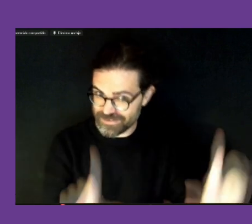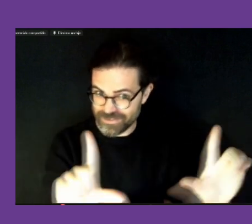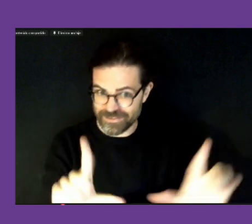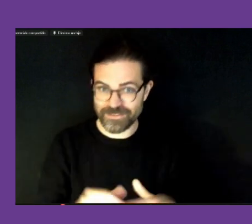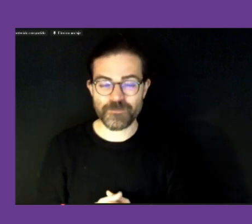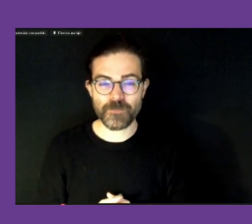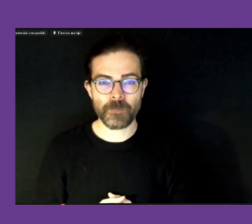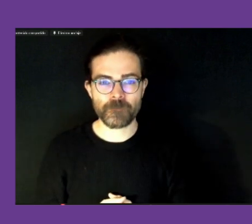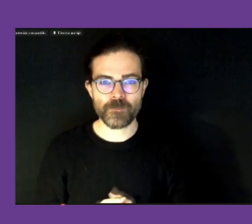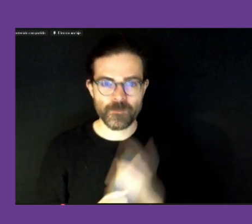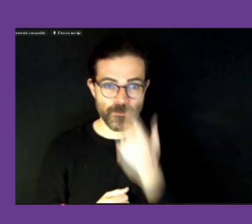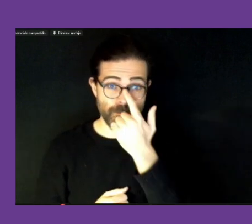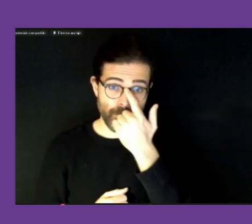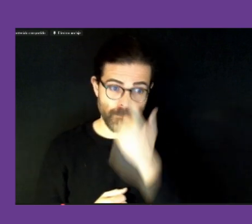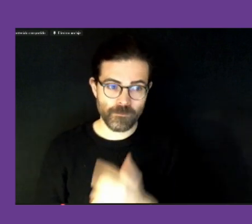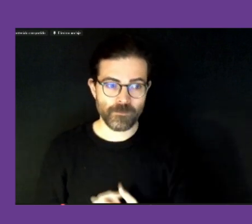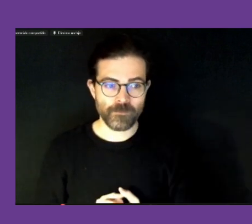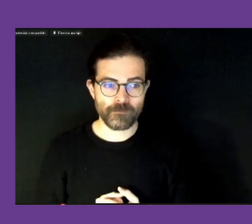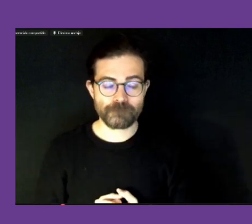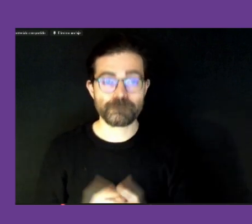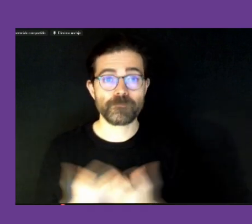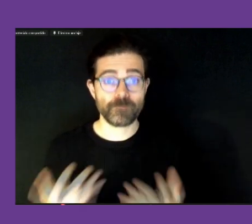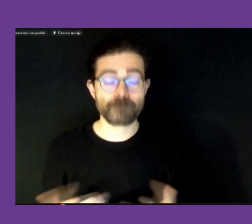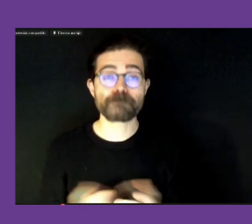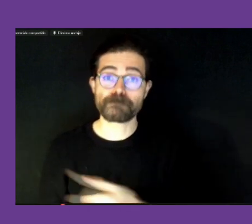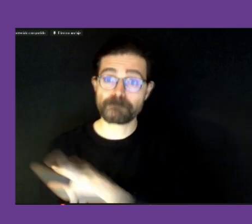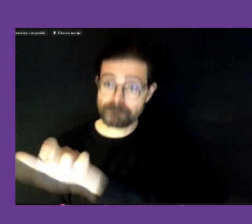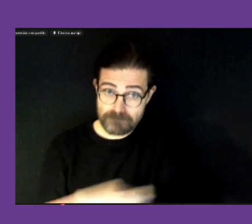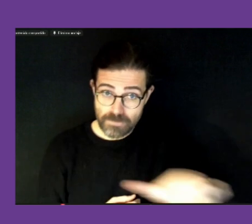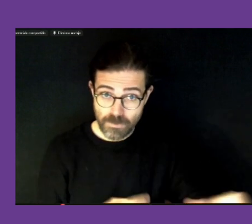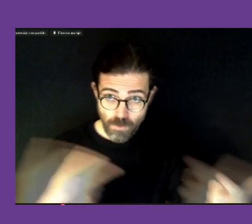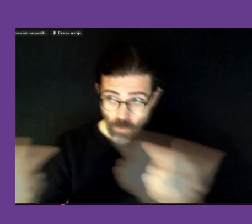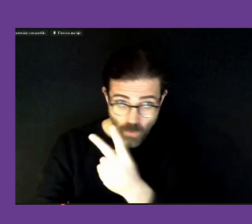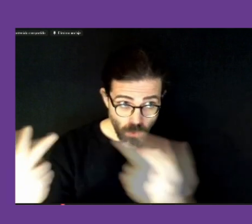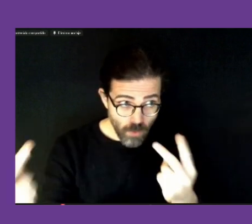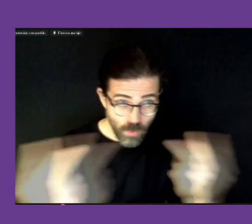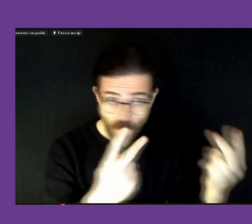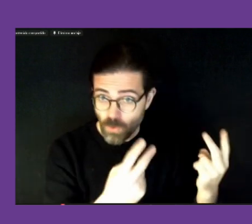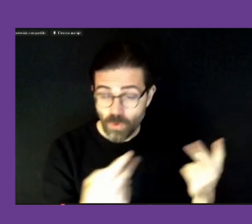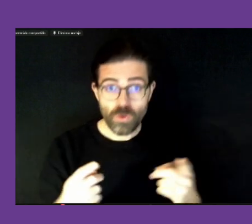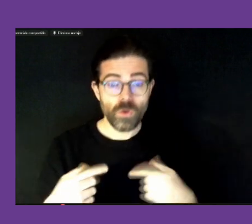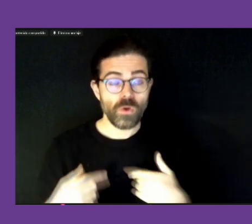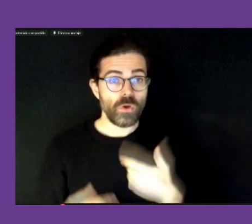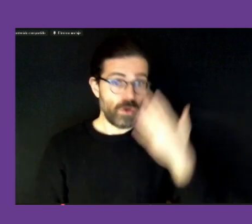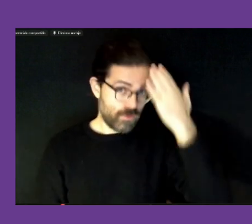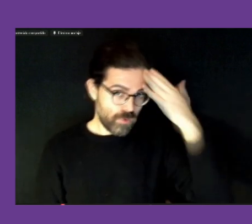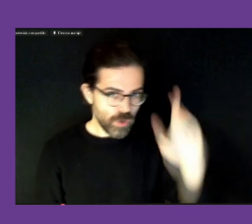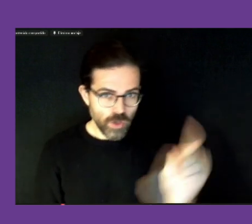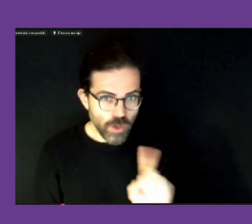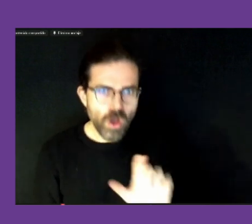Firstly, for those who don't know us, the European Disability Forum, We are an